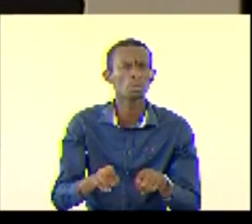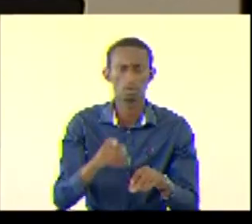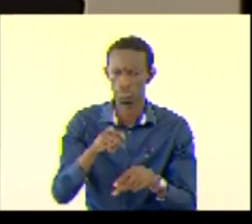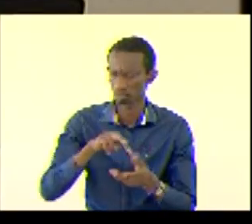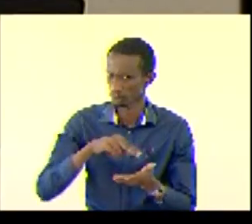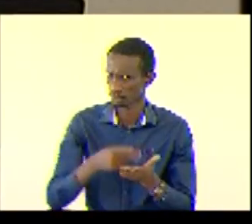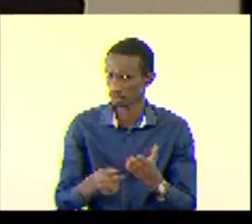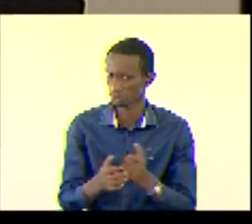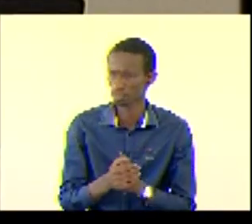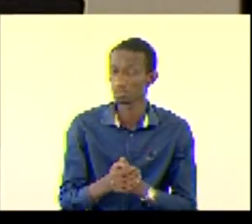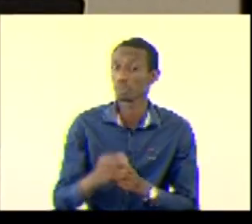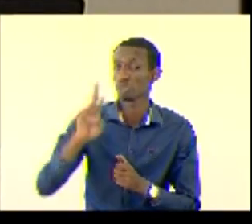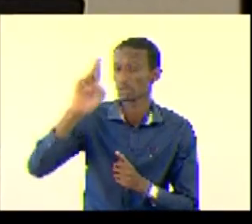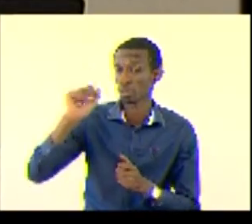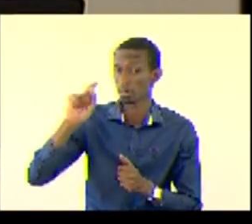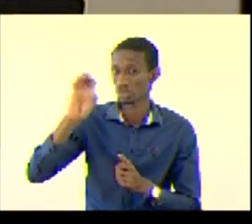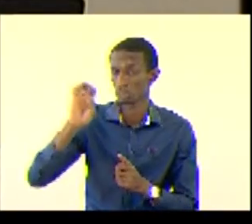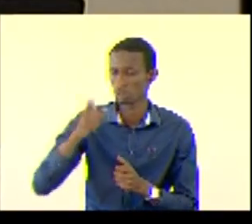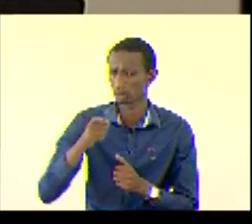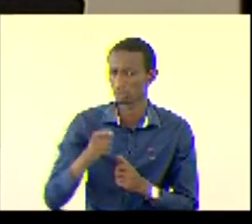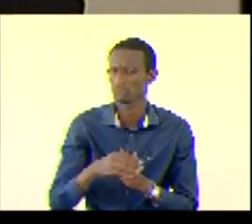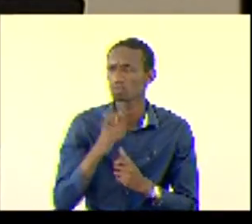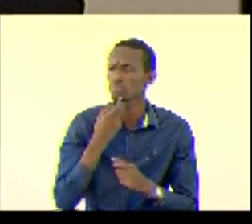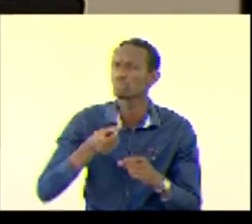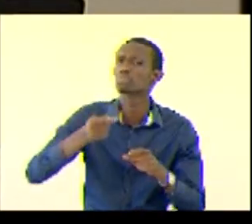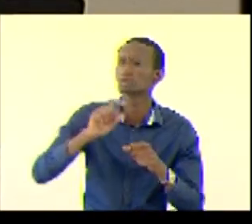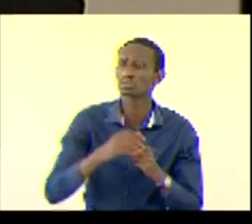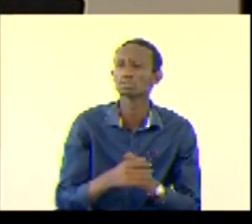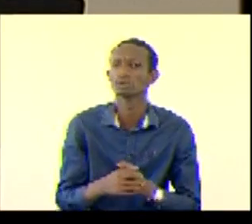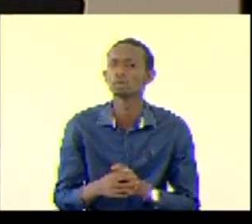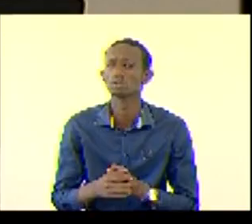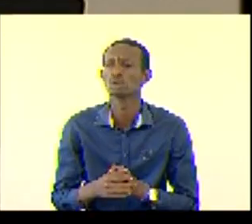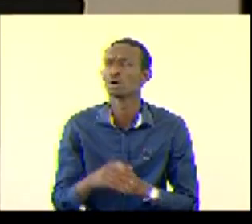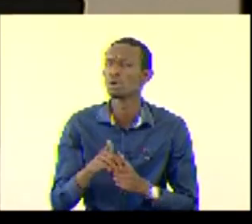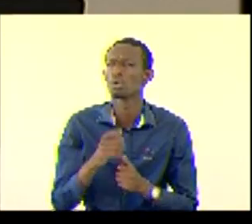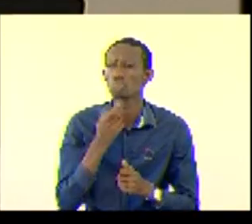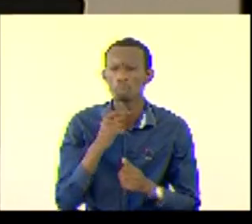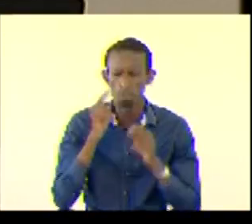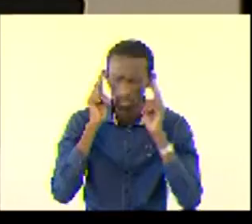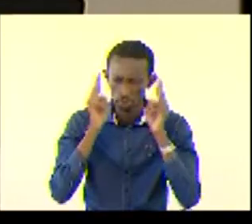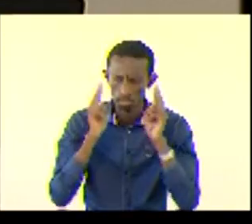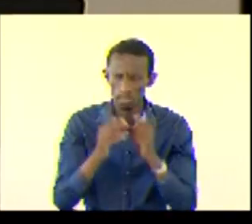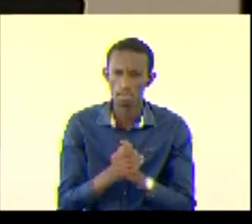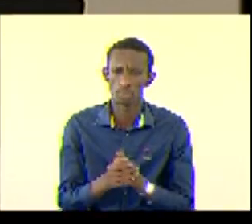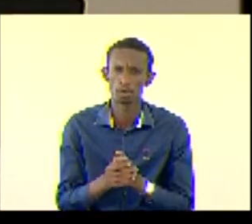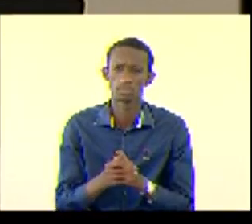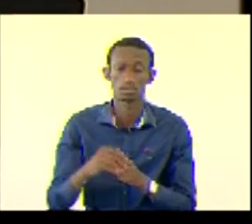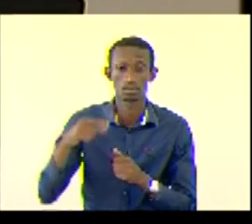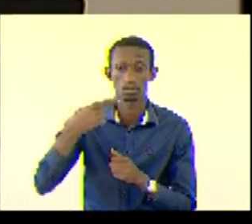the reaction would have to increase, and we would expect the graph to move.